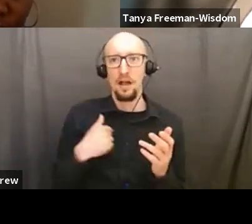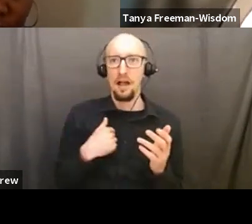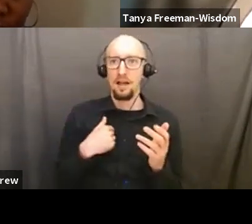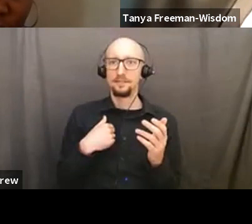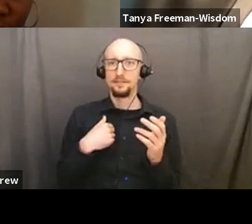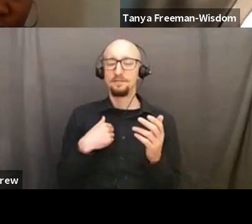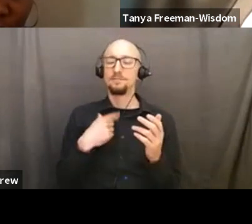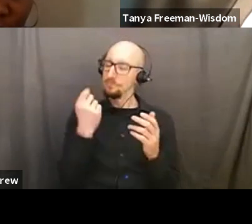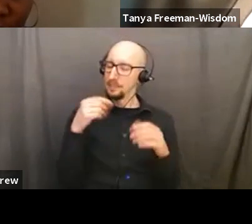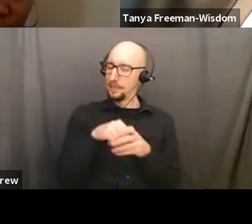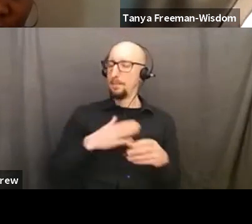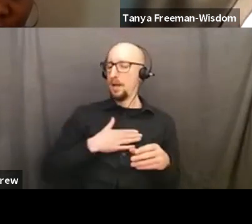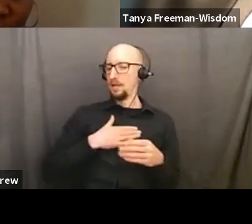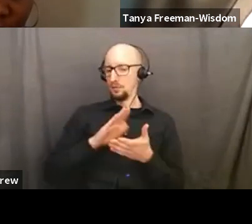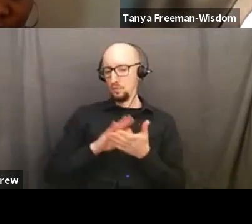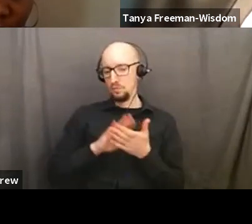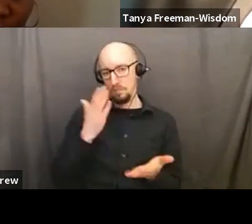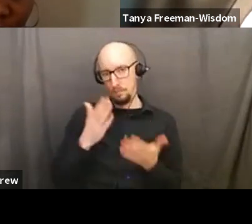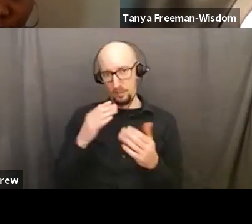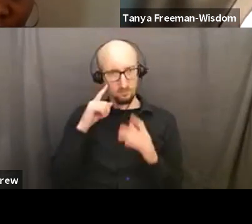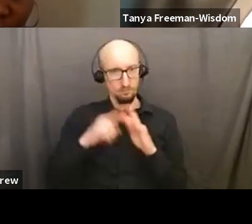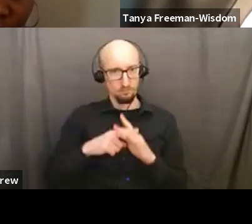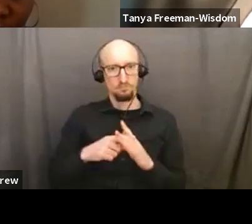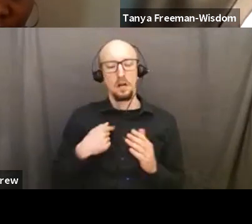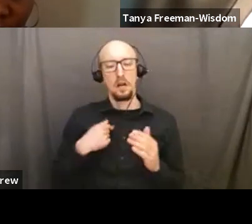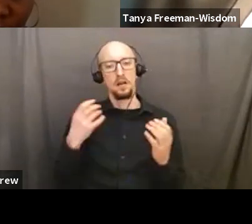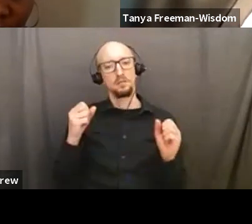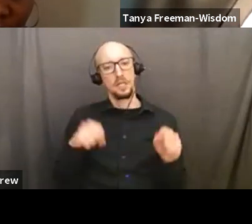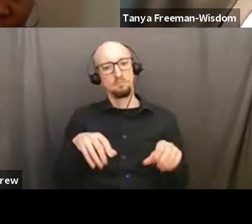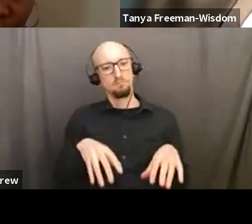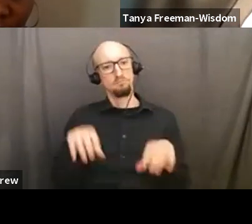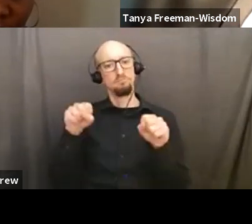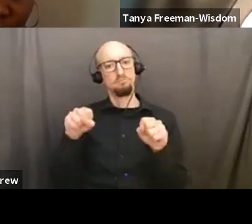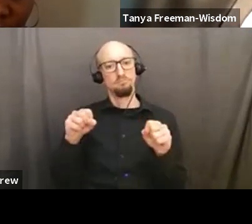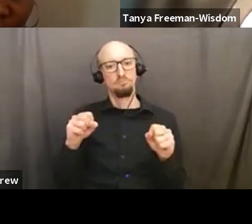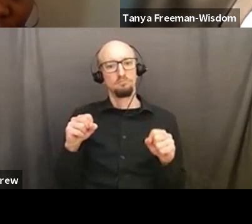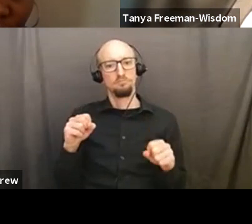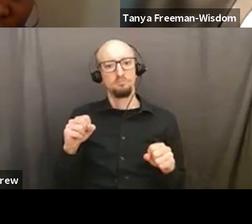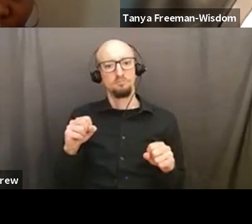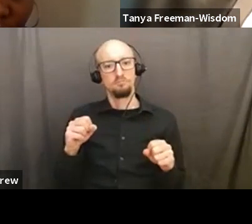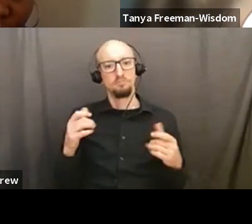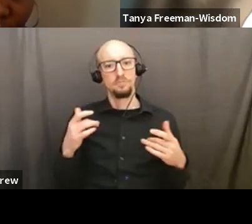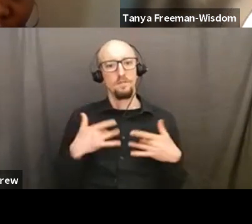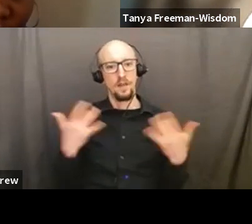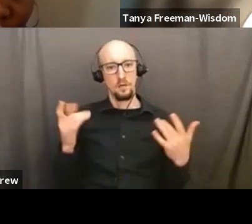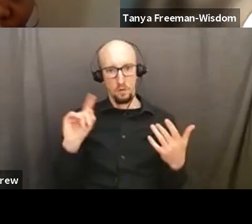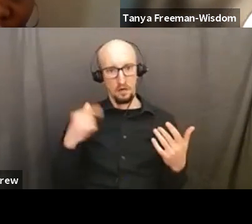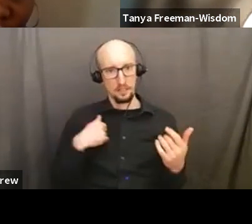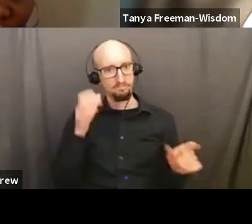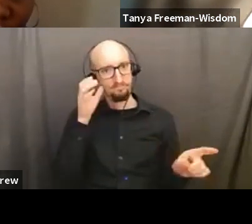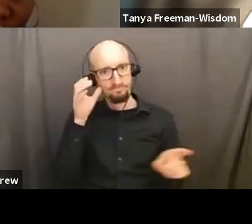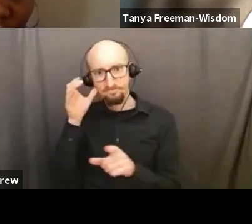within my school, at least at first, organize an event where I will be able to hear more